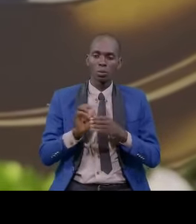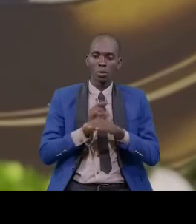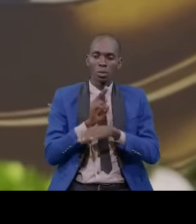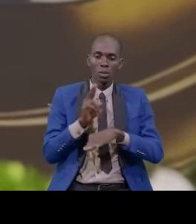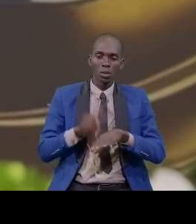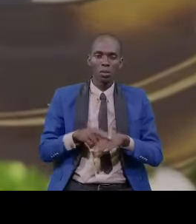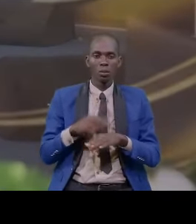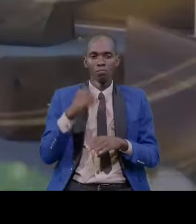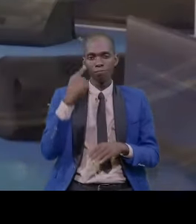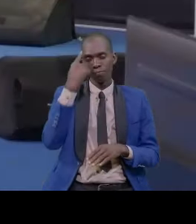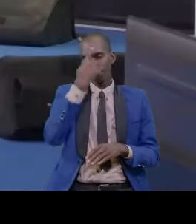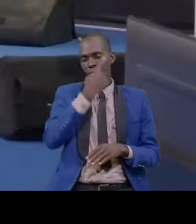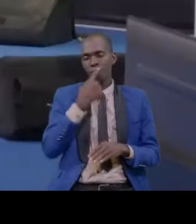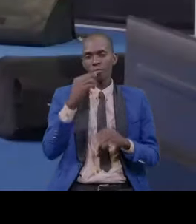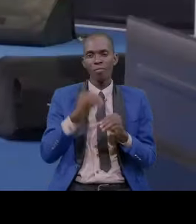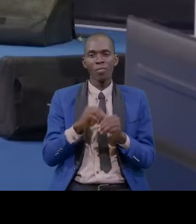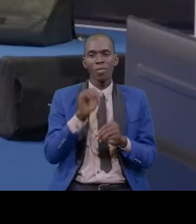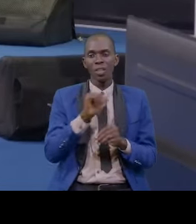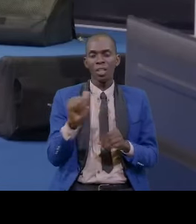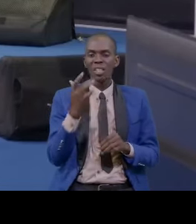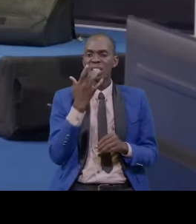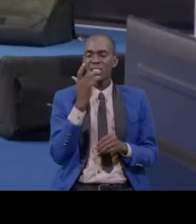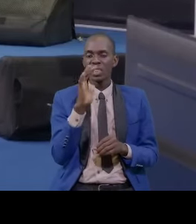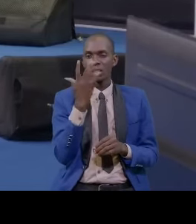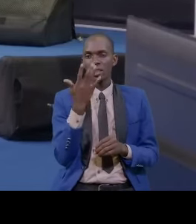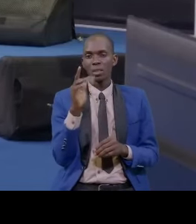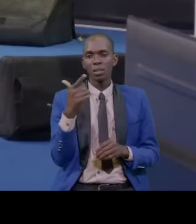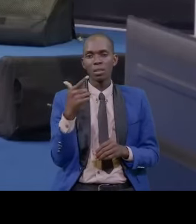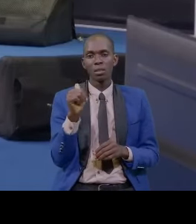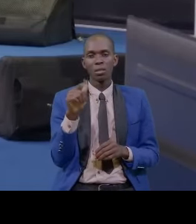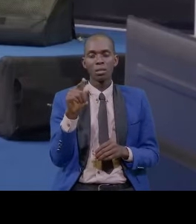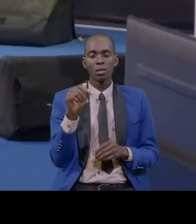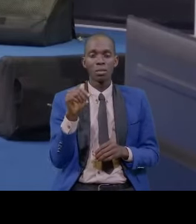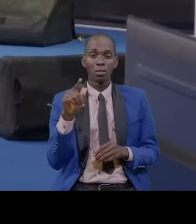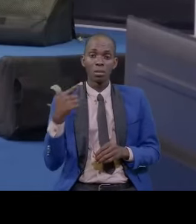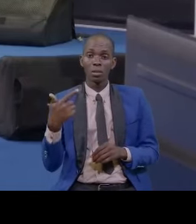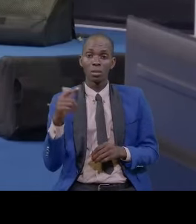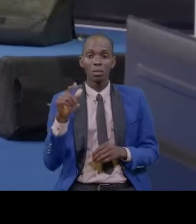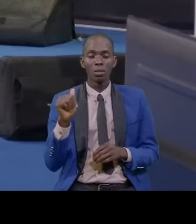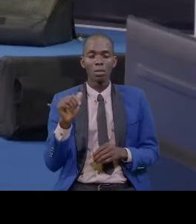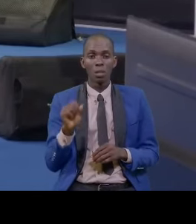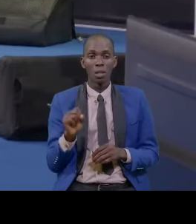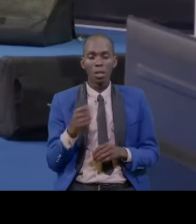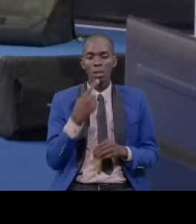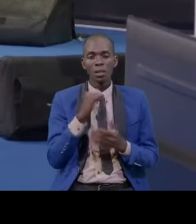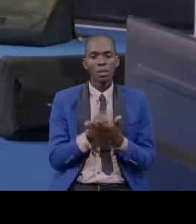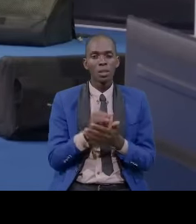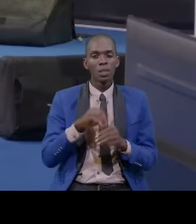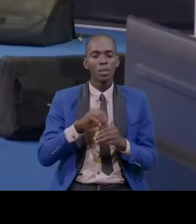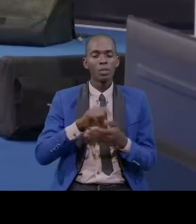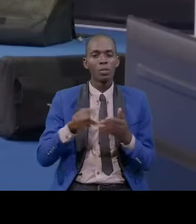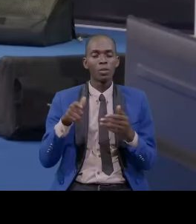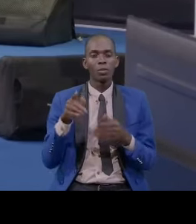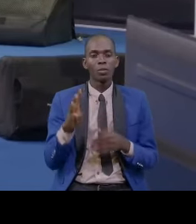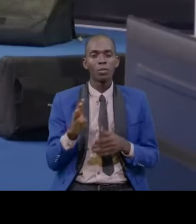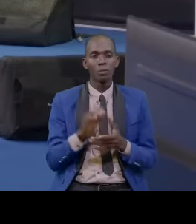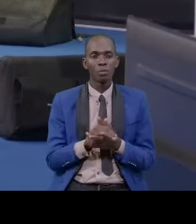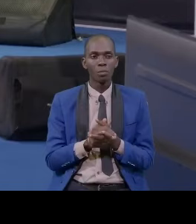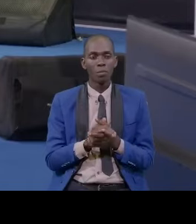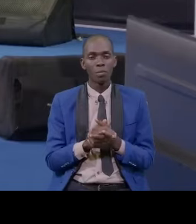face in a glass. In verse 24, and then it says, for he beholdeth